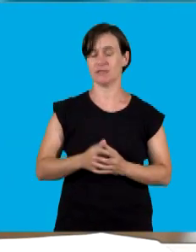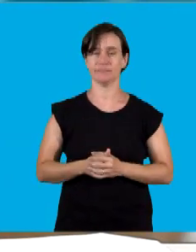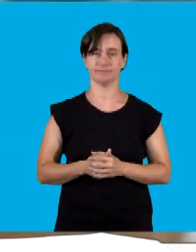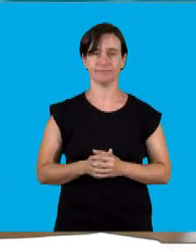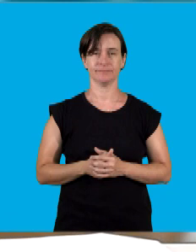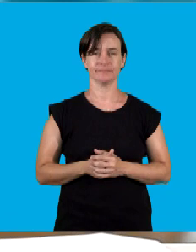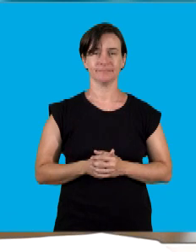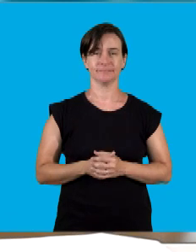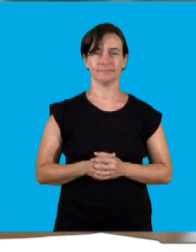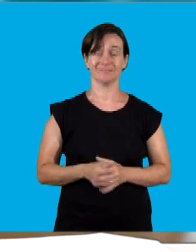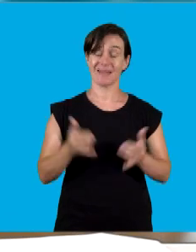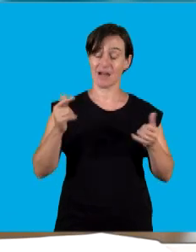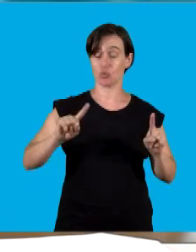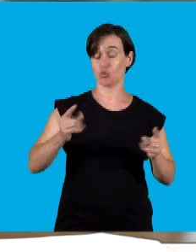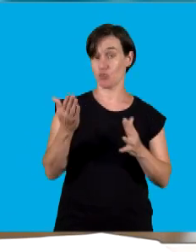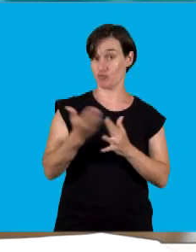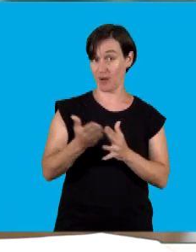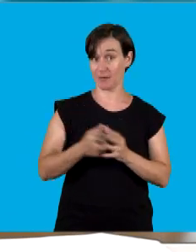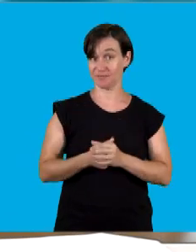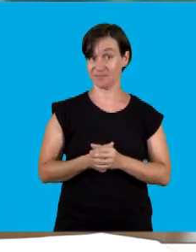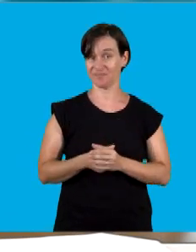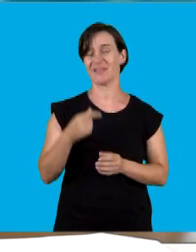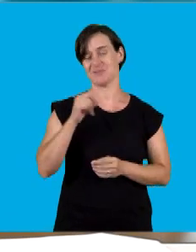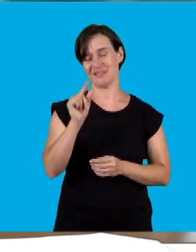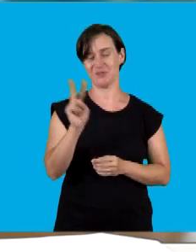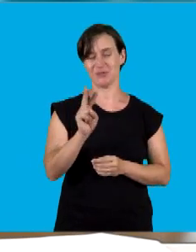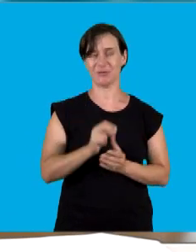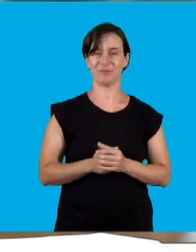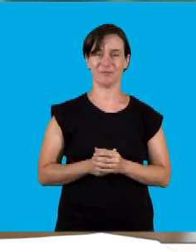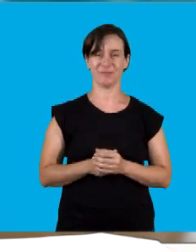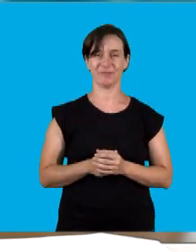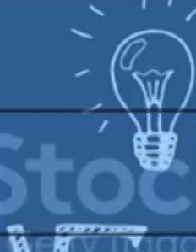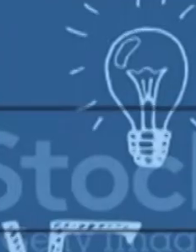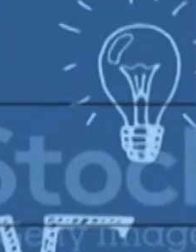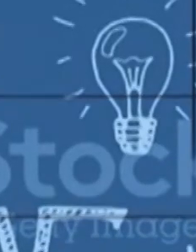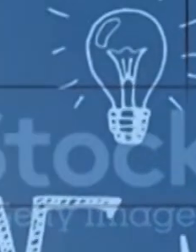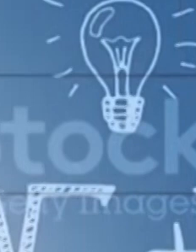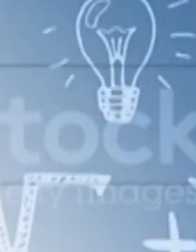answer there. Let's quickly go to an ad break, and then we'll see you just now.